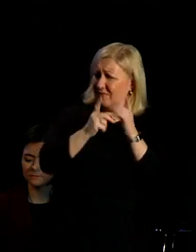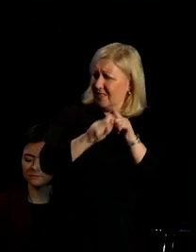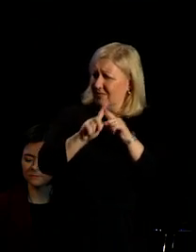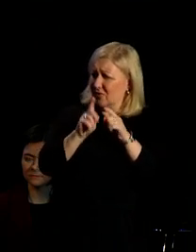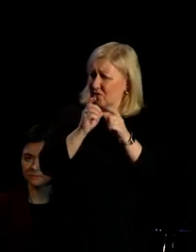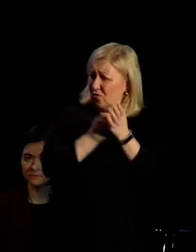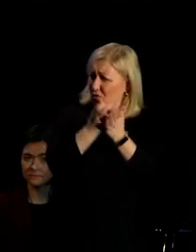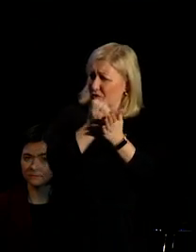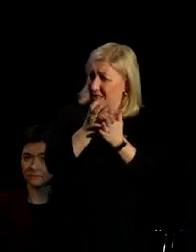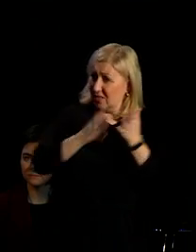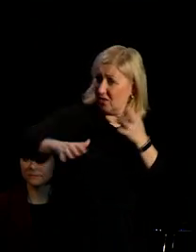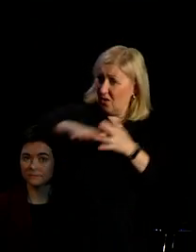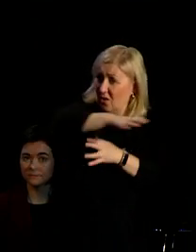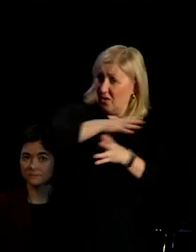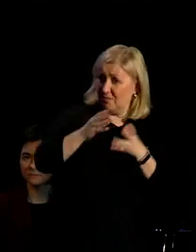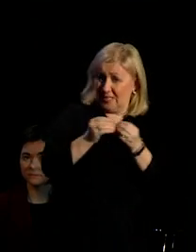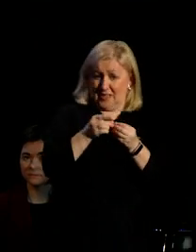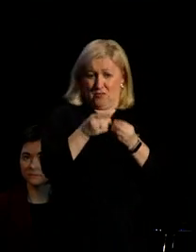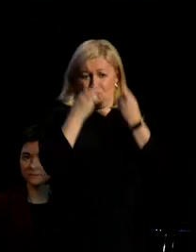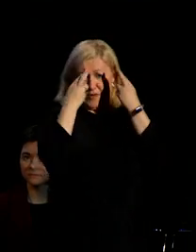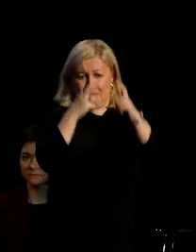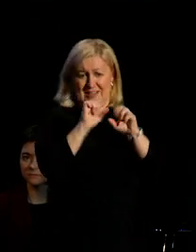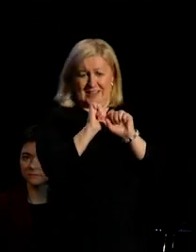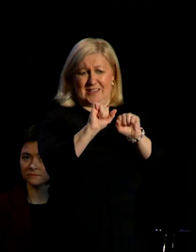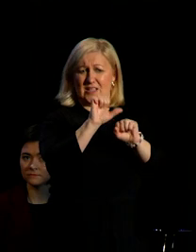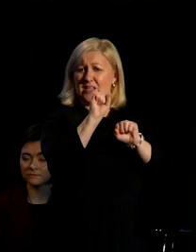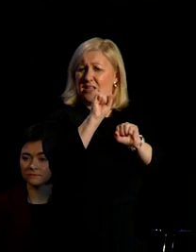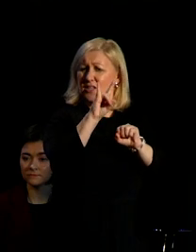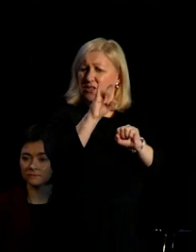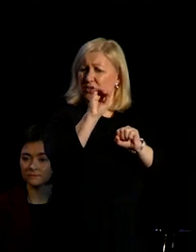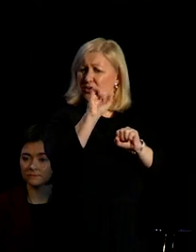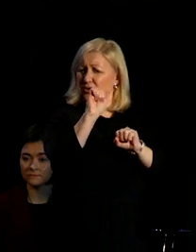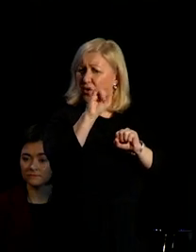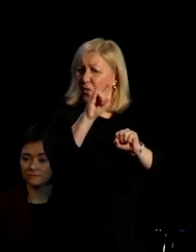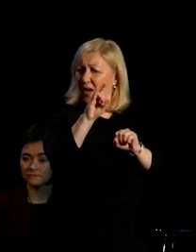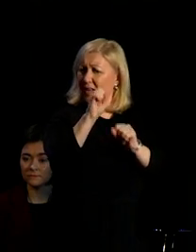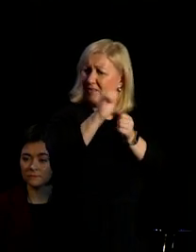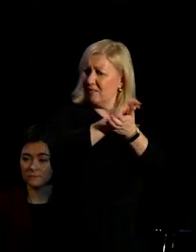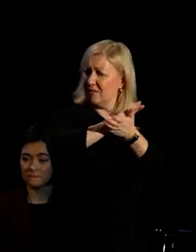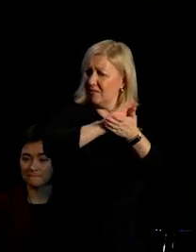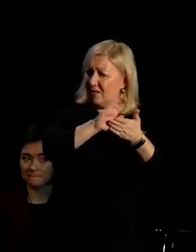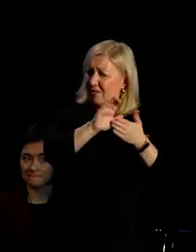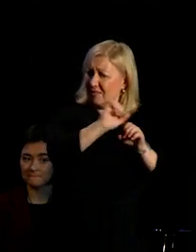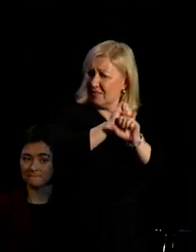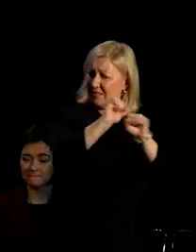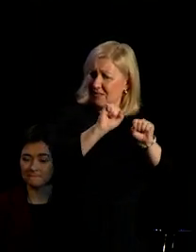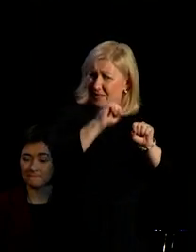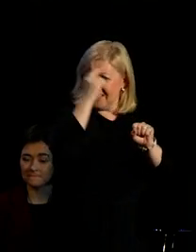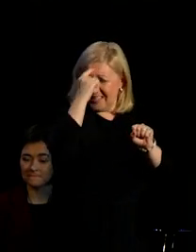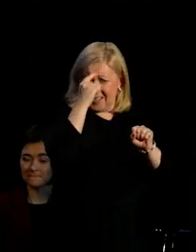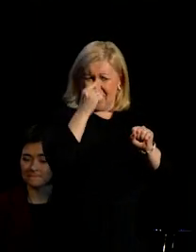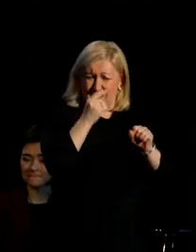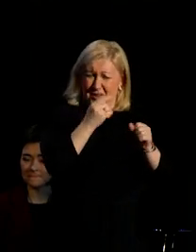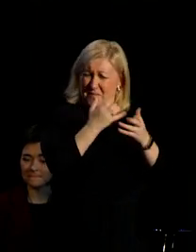Shoah. The families torn from each other, the death suffered and witnessed, the lost potential and